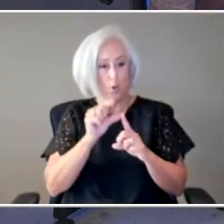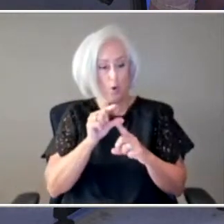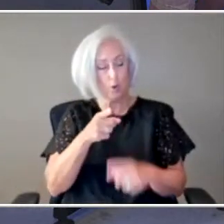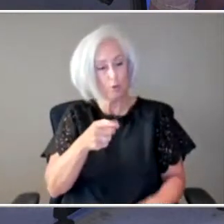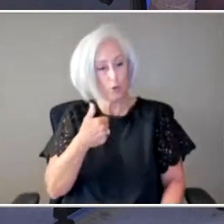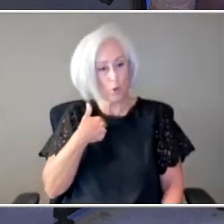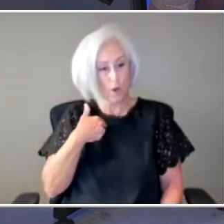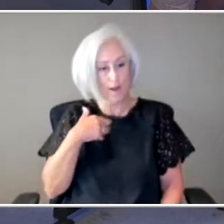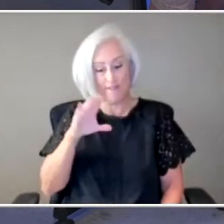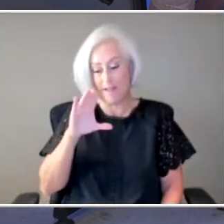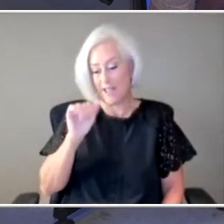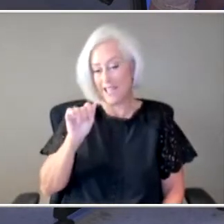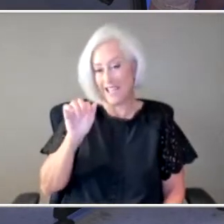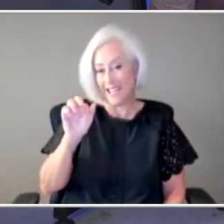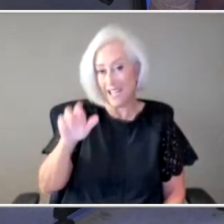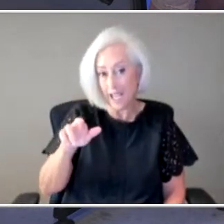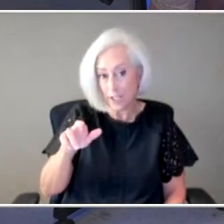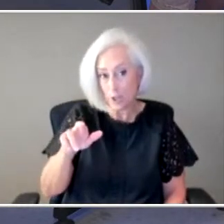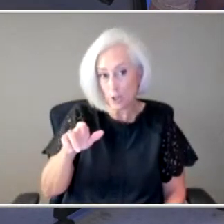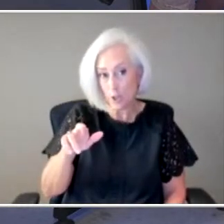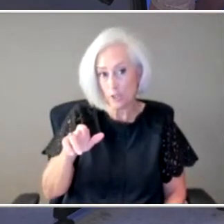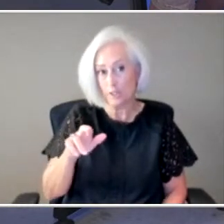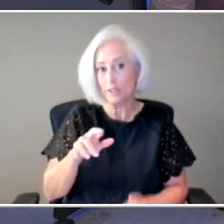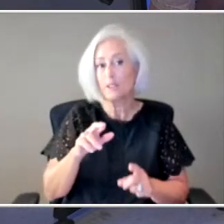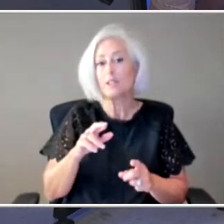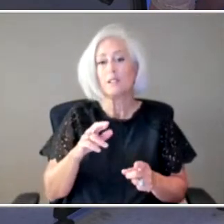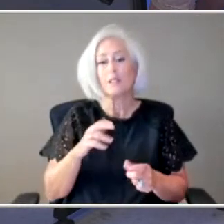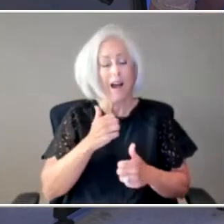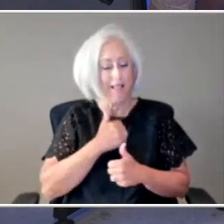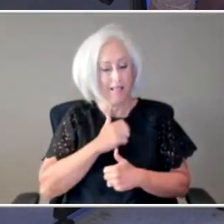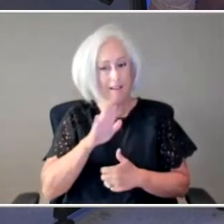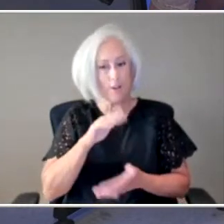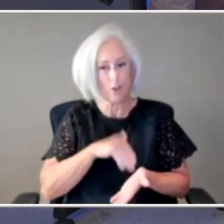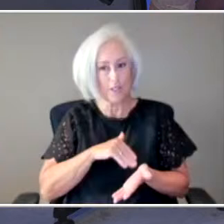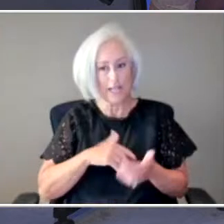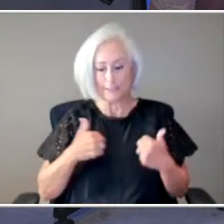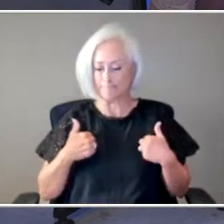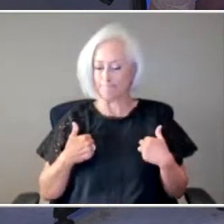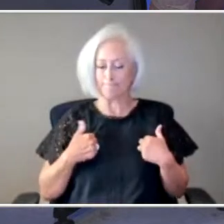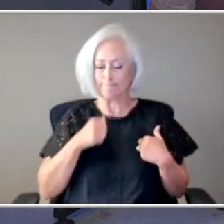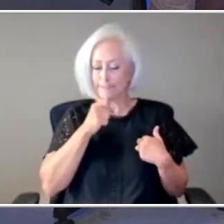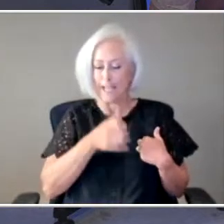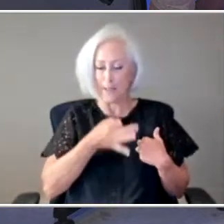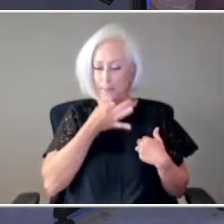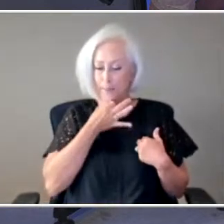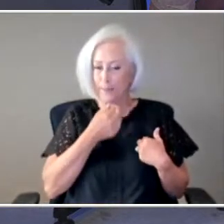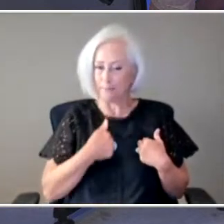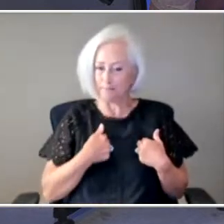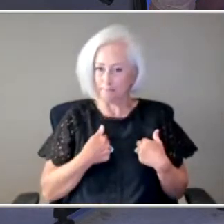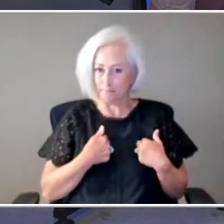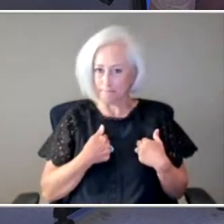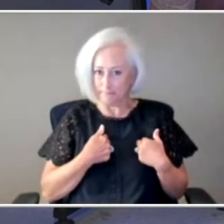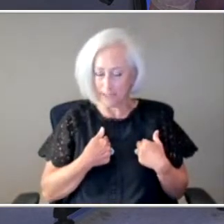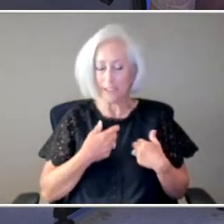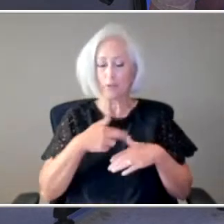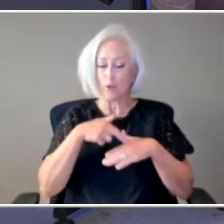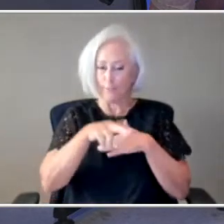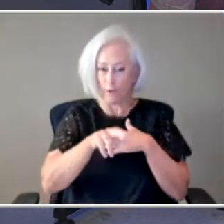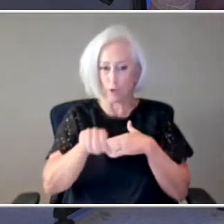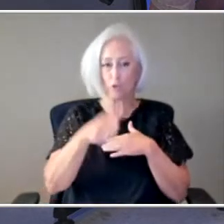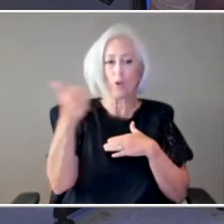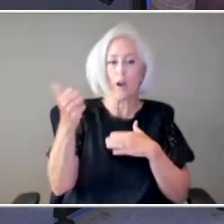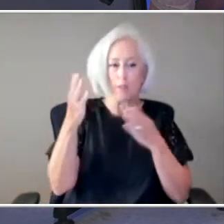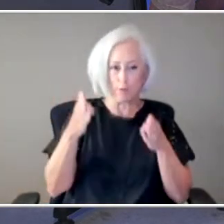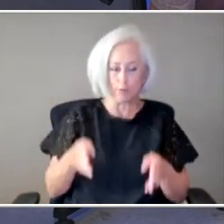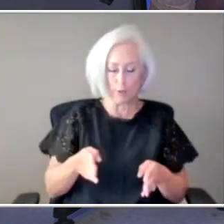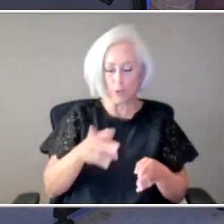You need you need to know a lot more. And I love what your doctor said. This isn't my area of expertise, so let's get you to somebody who really has that. Yeah. You needed more information. You had